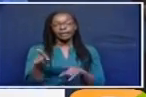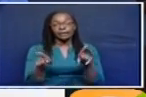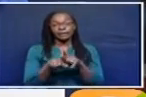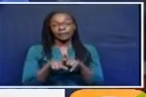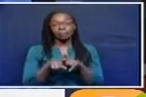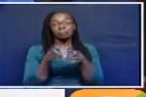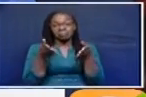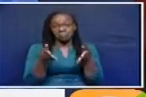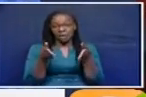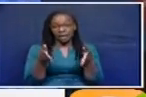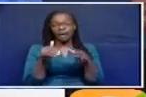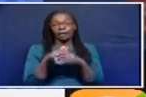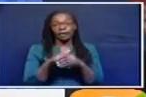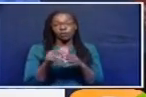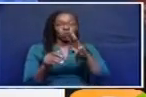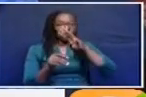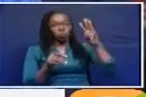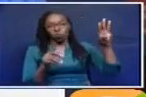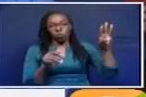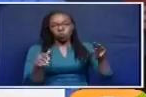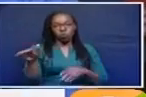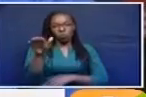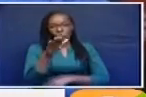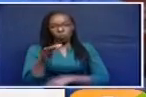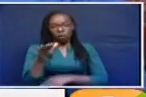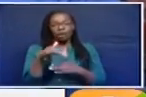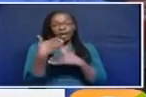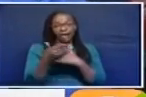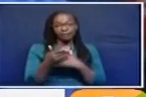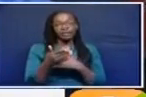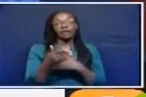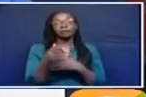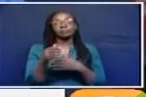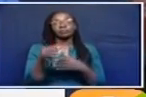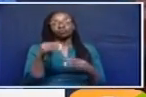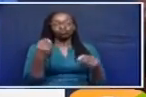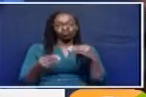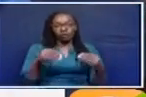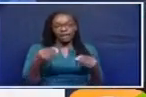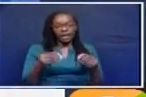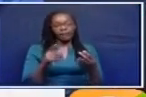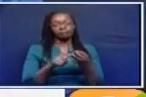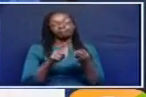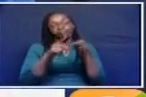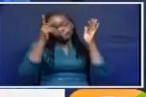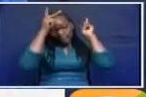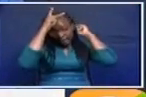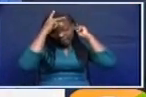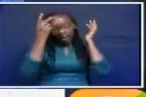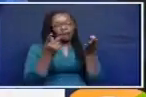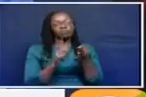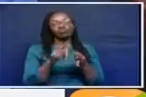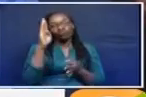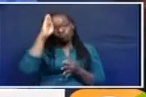ODM here in this western region. That is after, of course, Busia, and then Kakamega, parts of Bungoma,